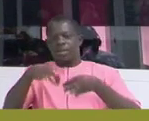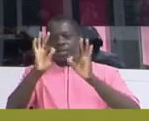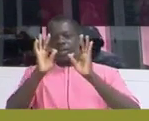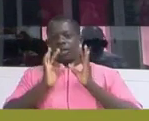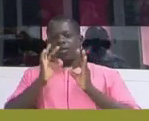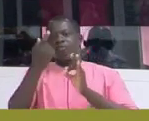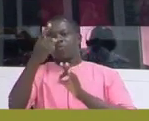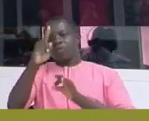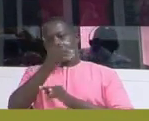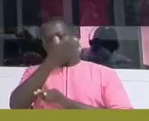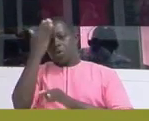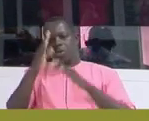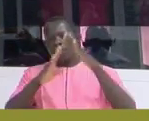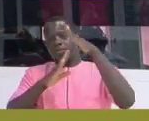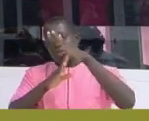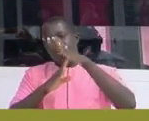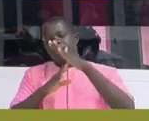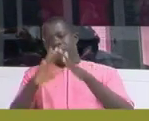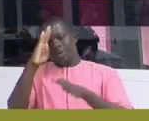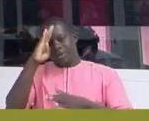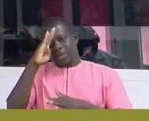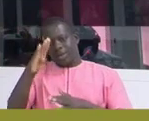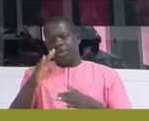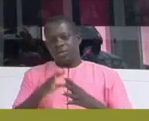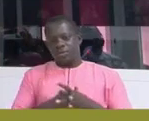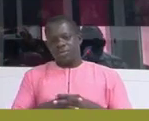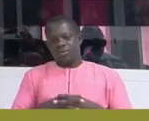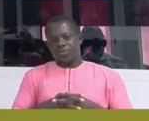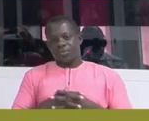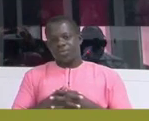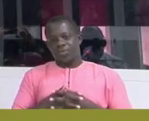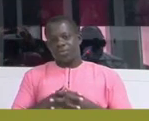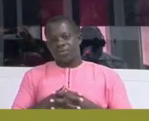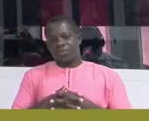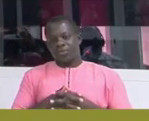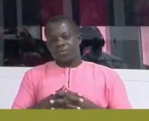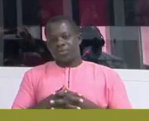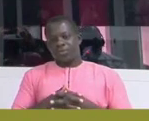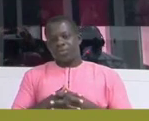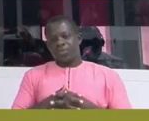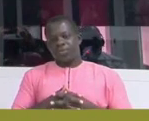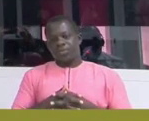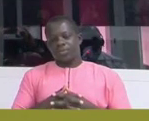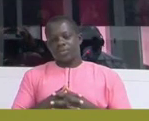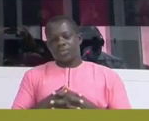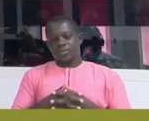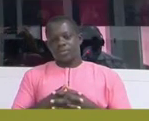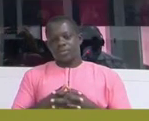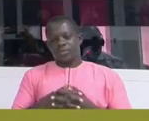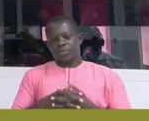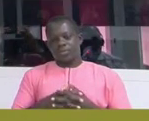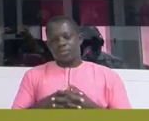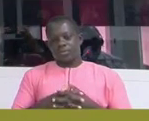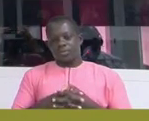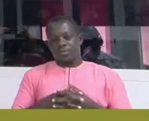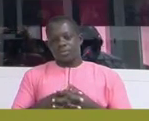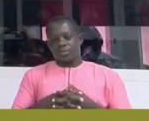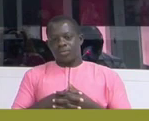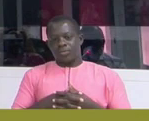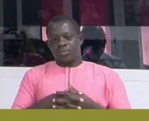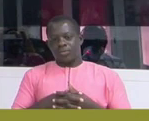now and we take our first morning break. Thank you Mr. Witness.